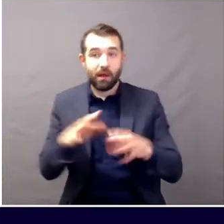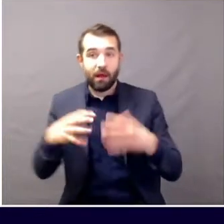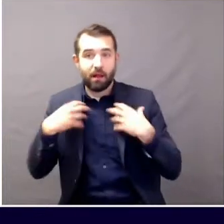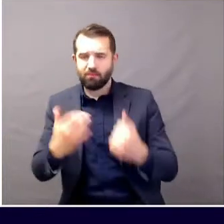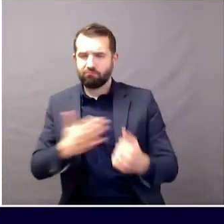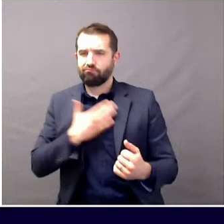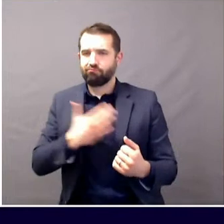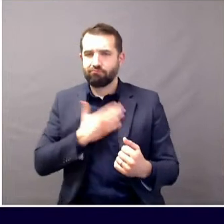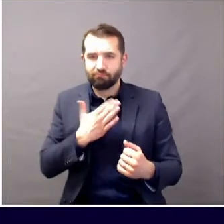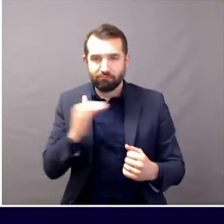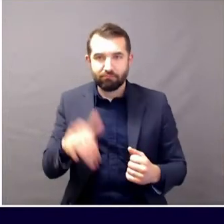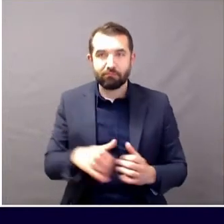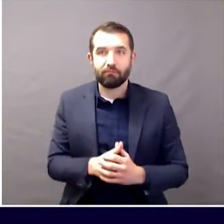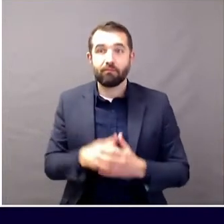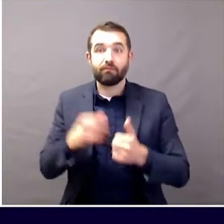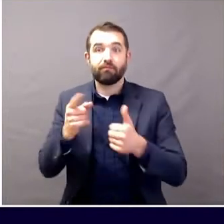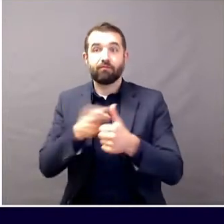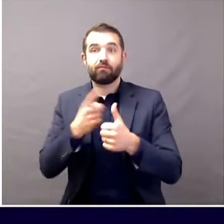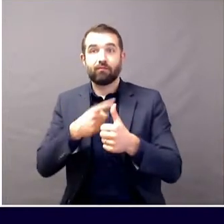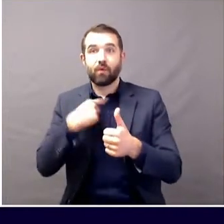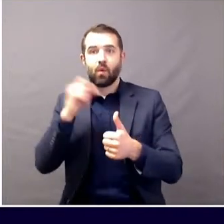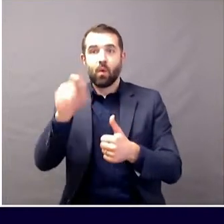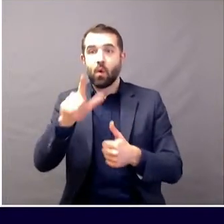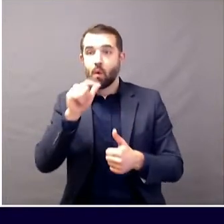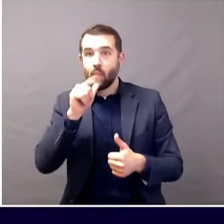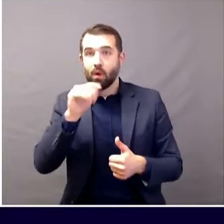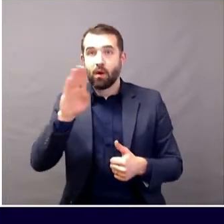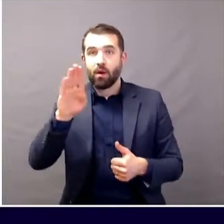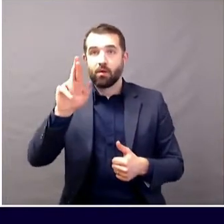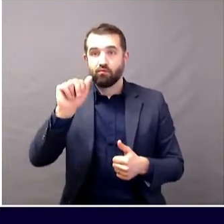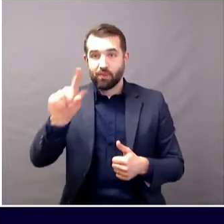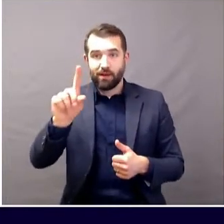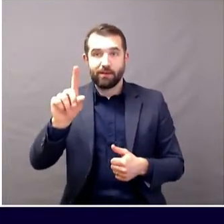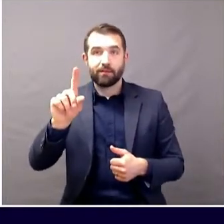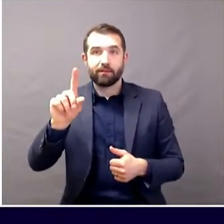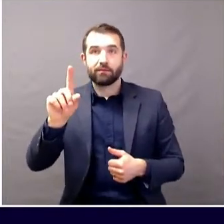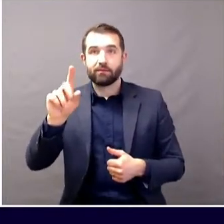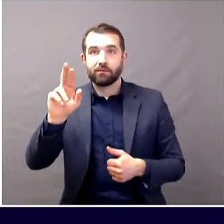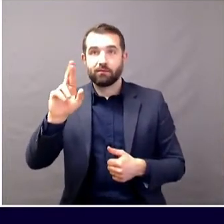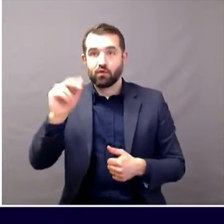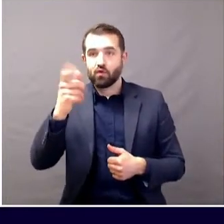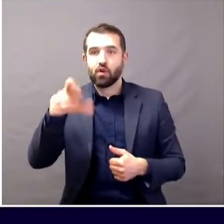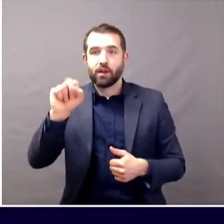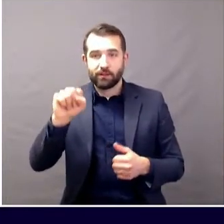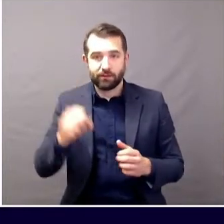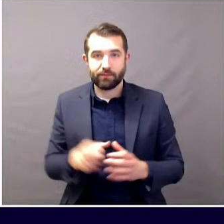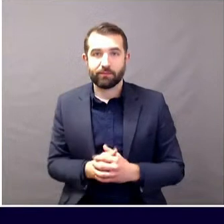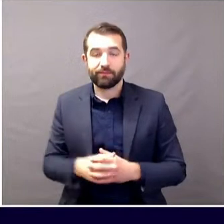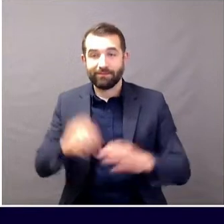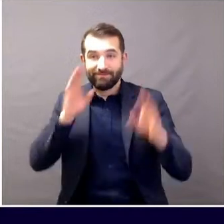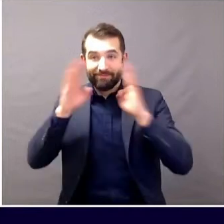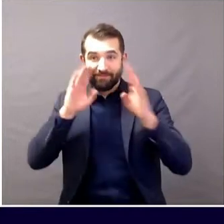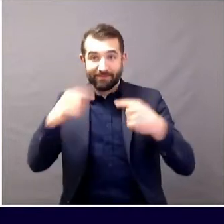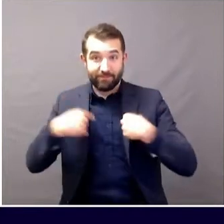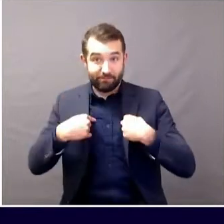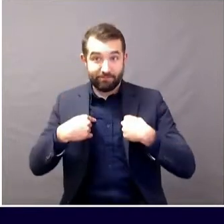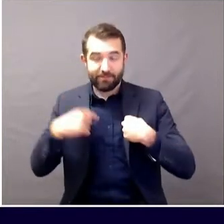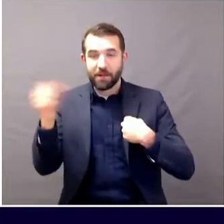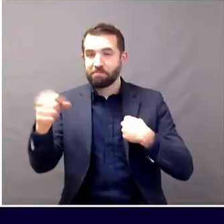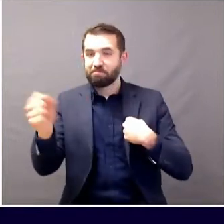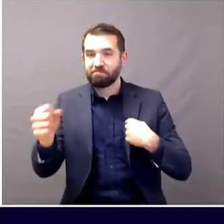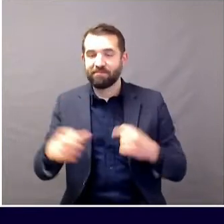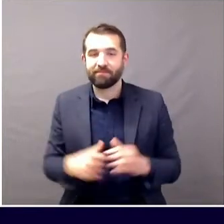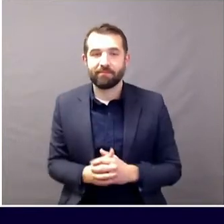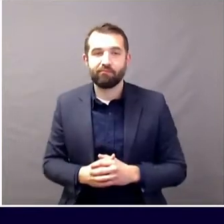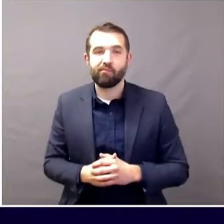the afternoon, I will turn things over to Brad Rogers. Hi, can you hear me okay? Yep, go ahead, Brad. Okay, great,